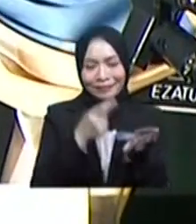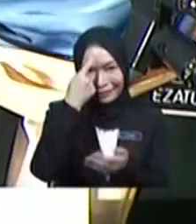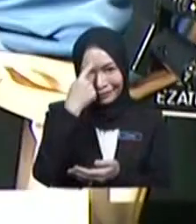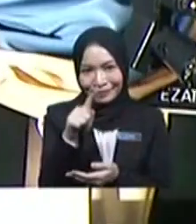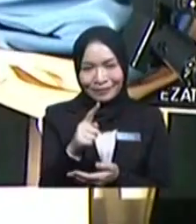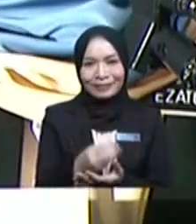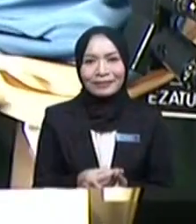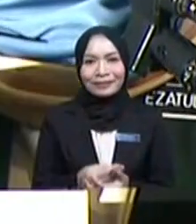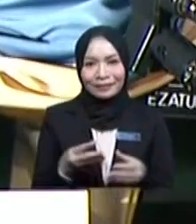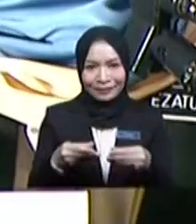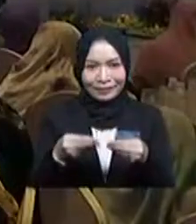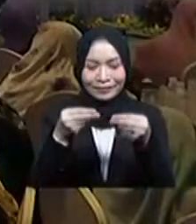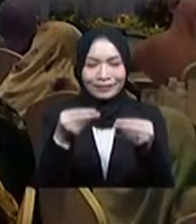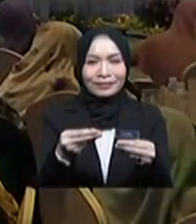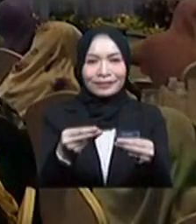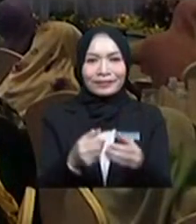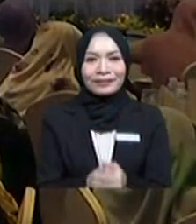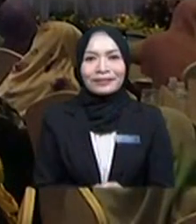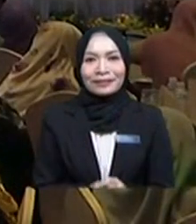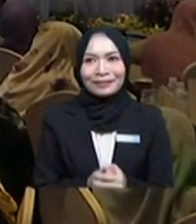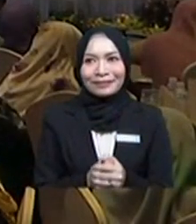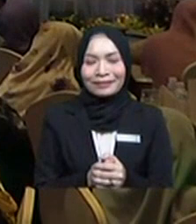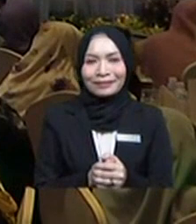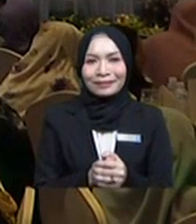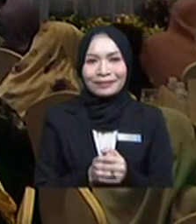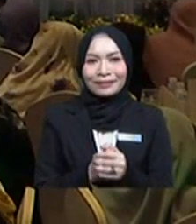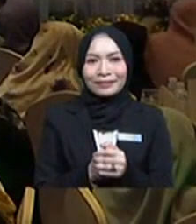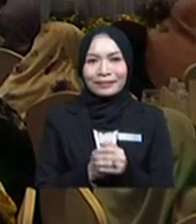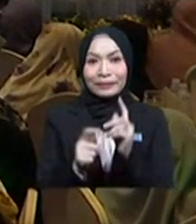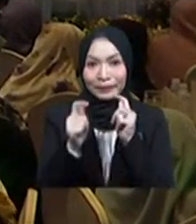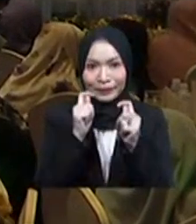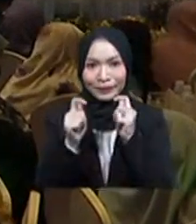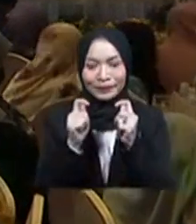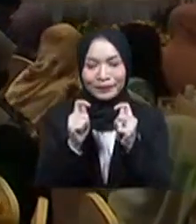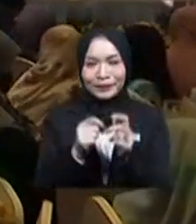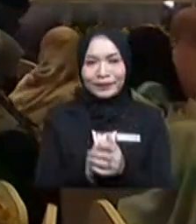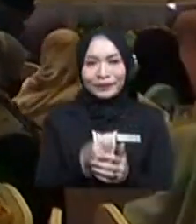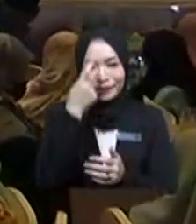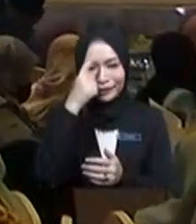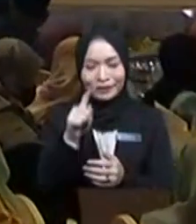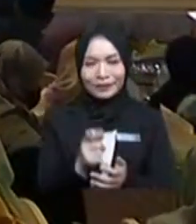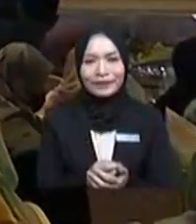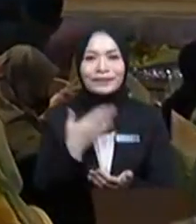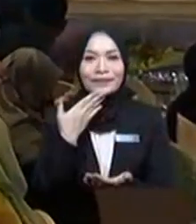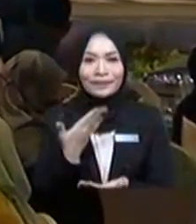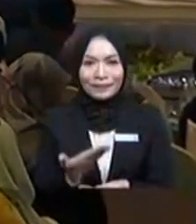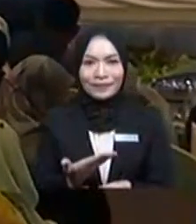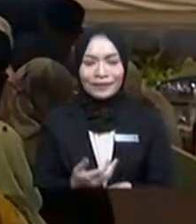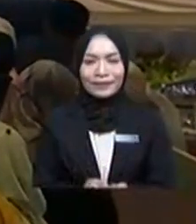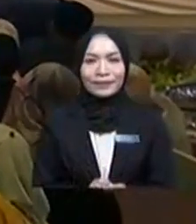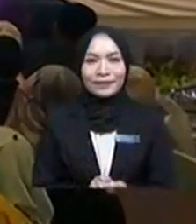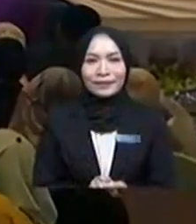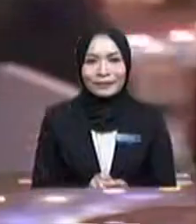deliver the opening remarks, and thereafter to officiate the opening of the second